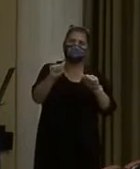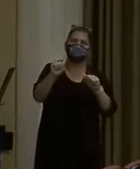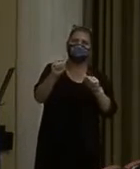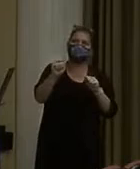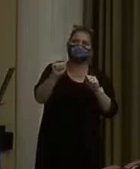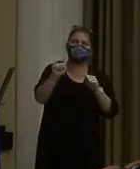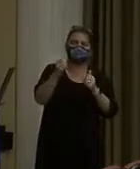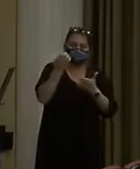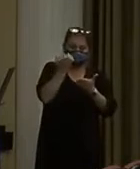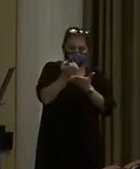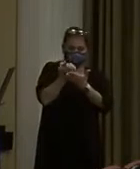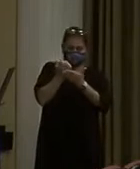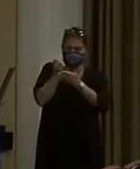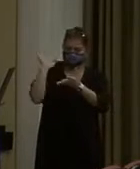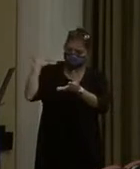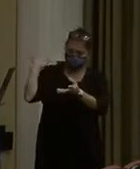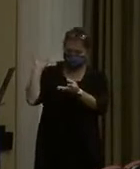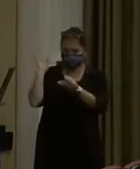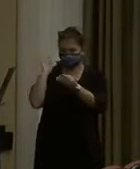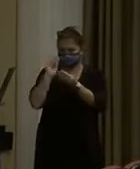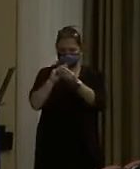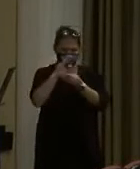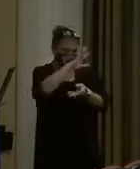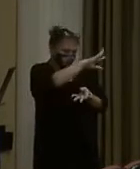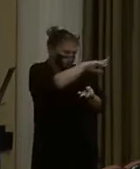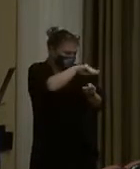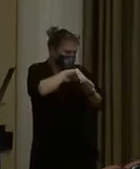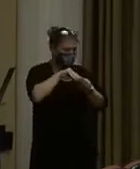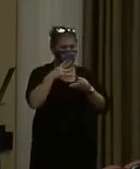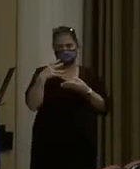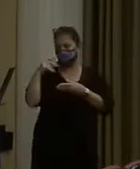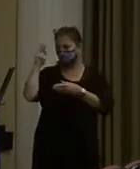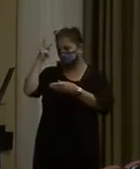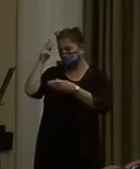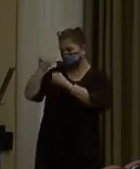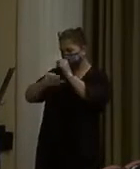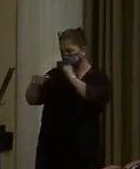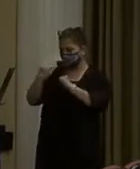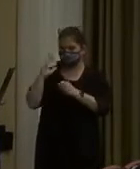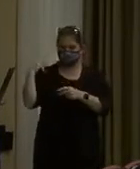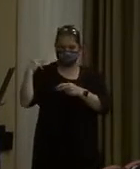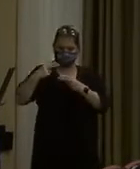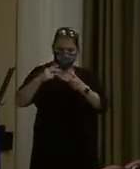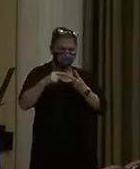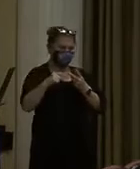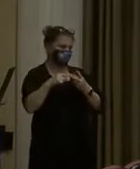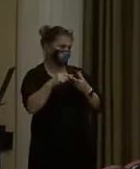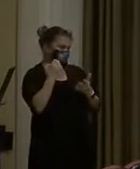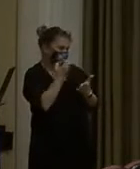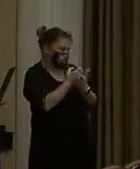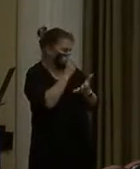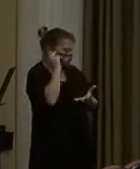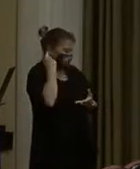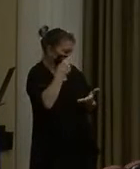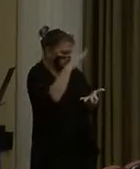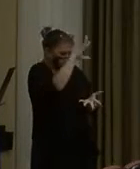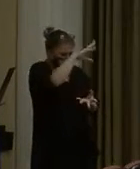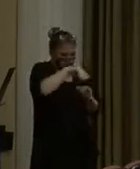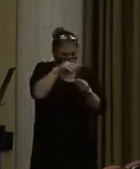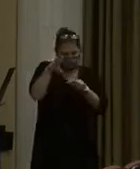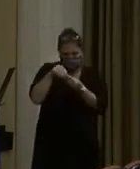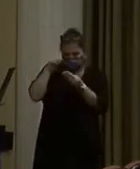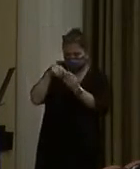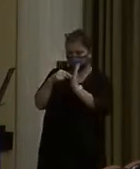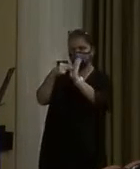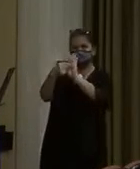from a legal lens, political science, public health, and historical lens to figure out what are the levers that